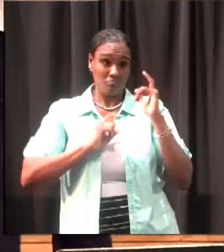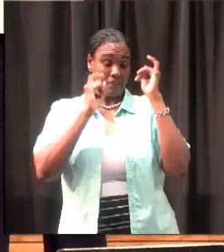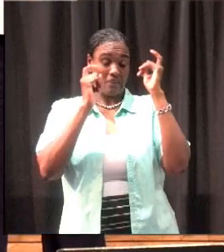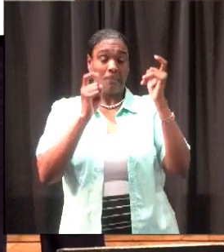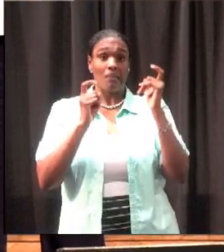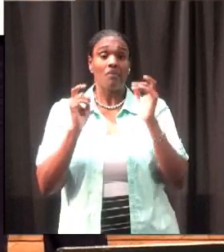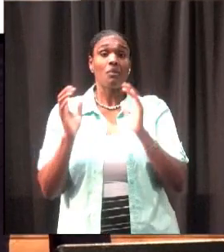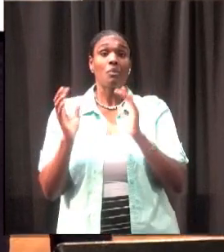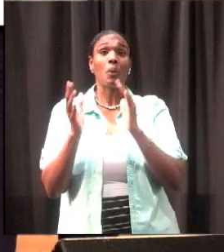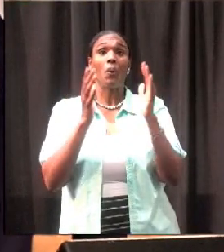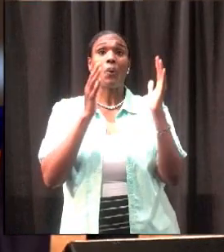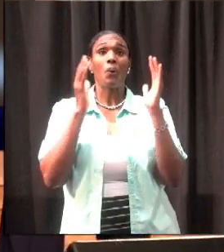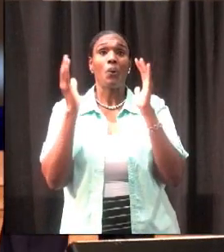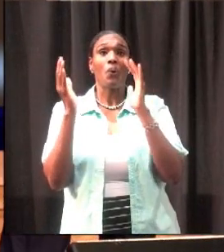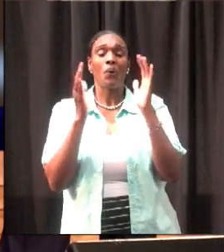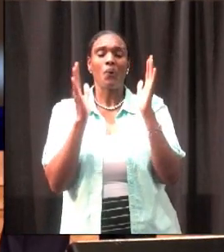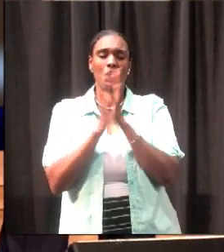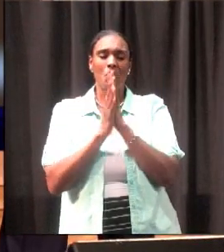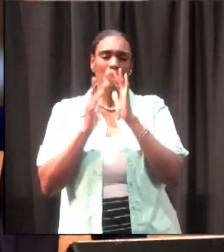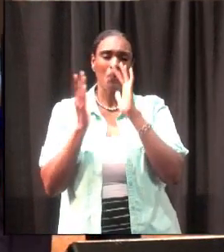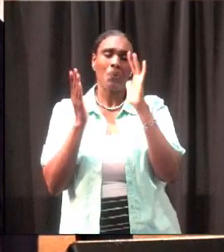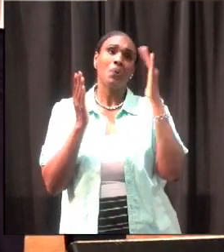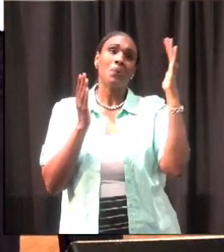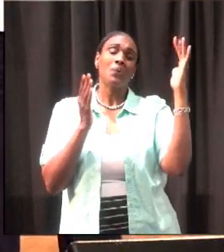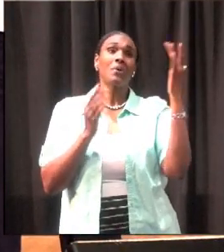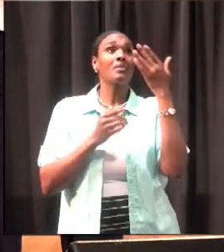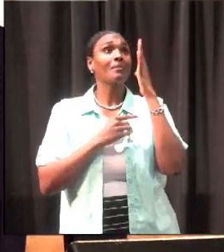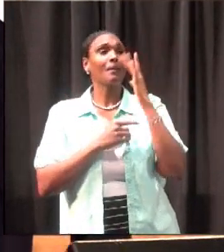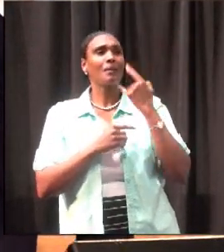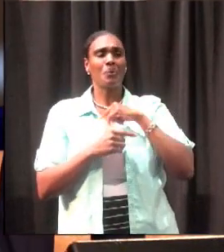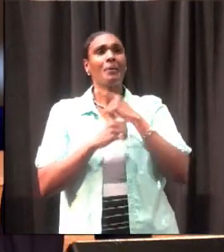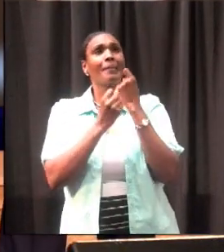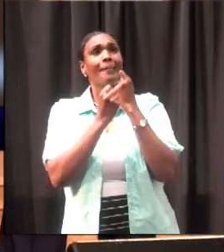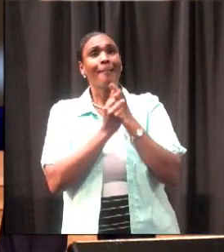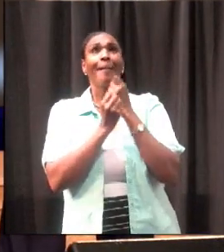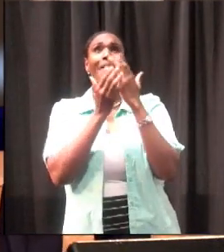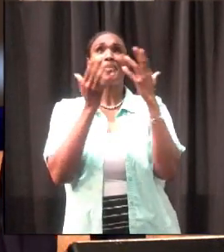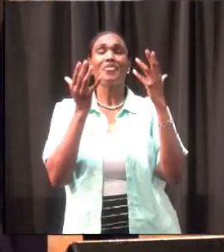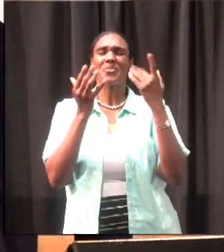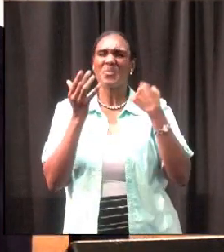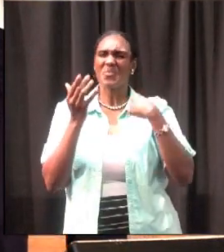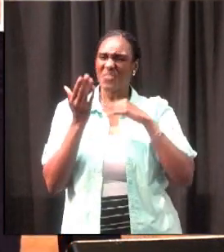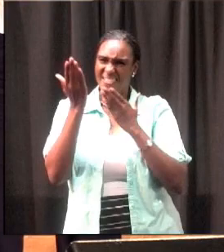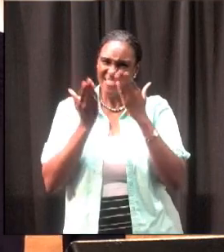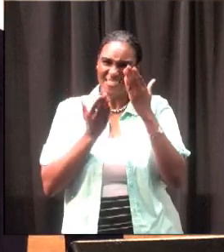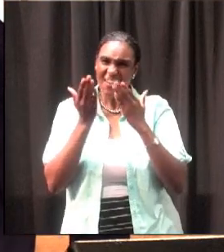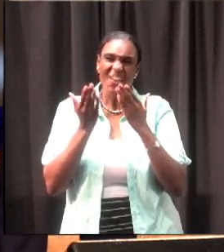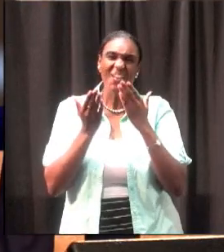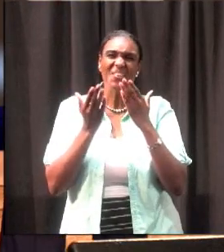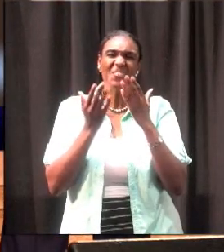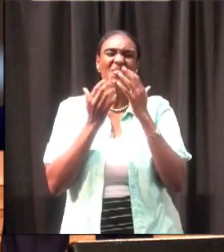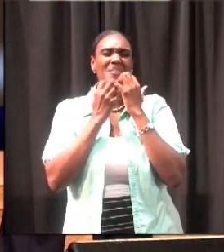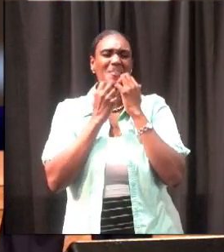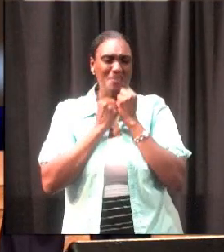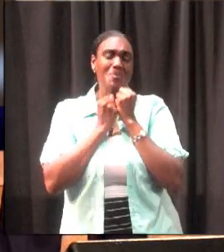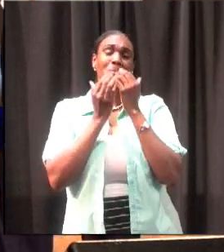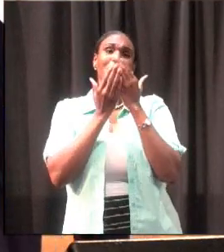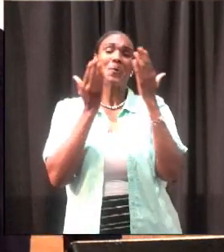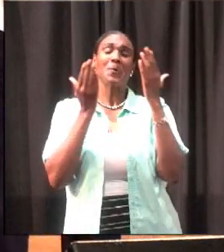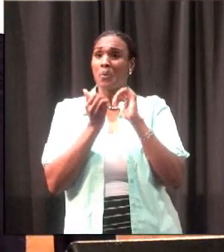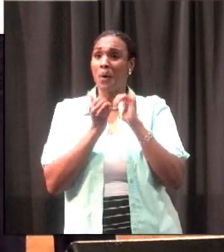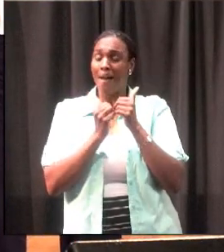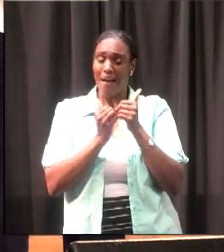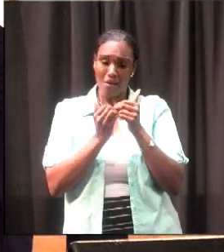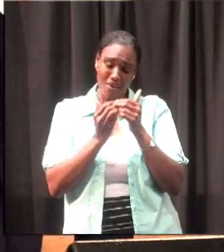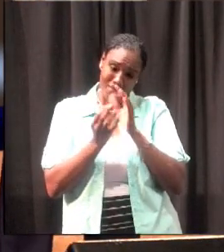glory. Oh God, we love you. We serve you and adore you, oh God. In spirit and in truth,